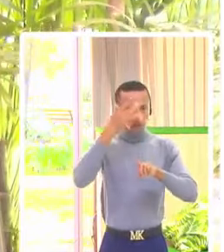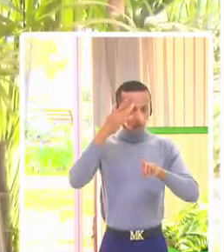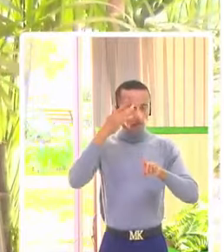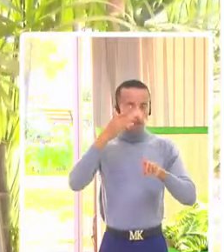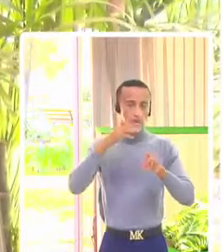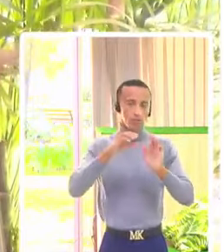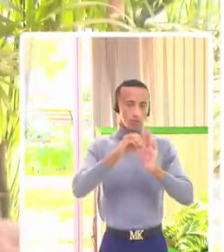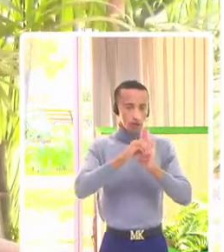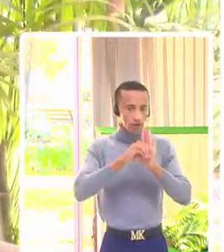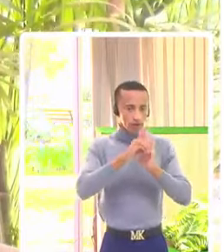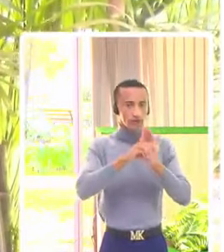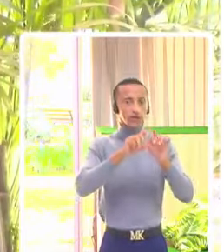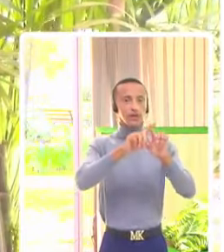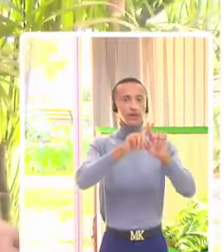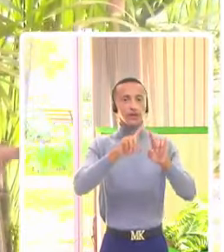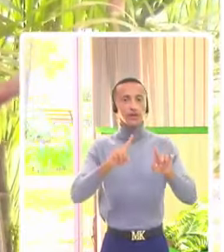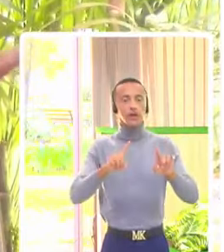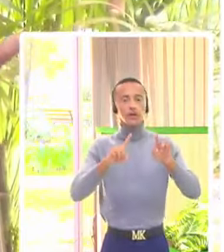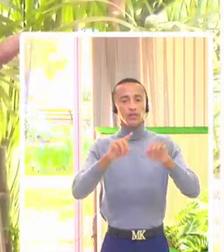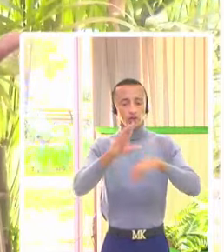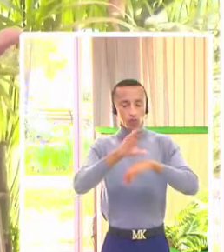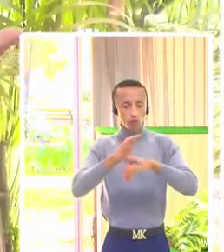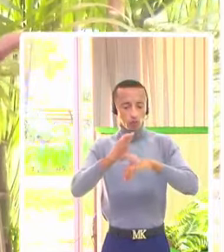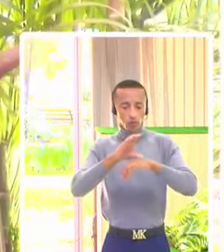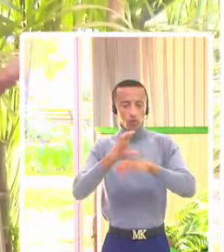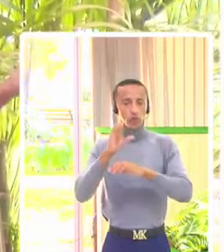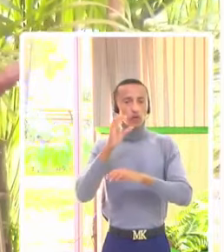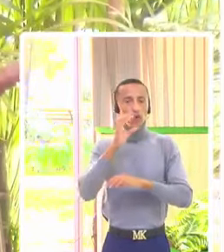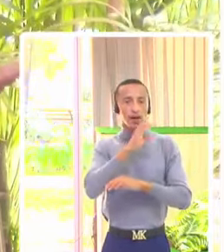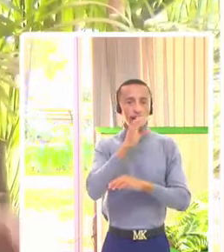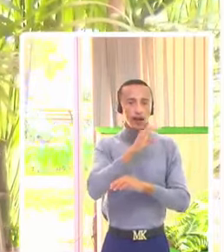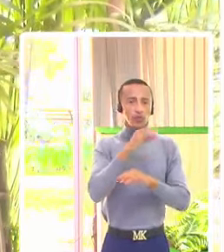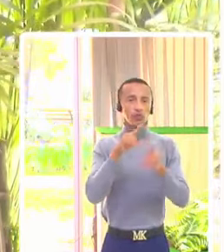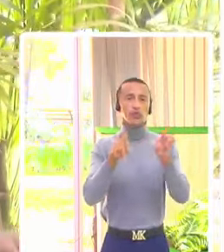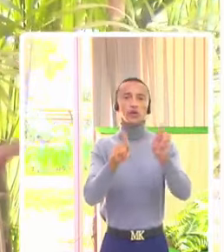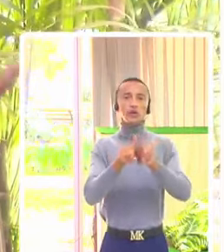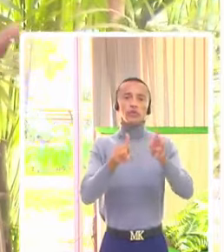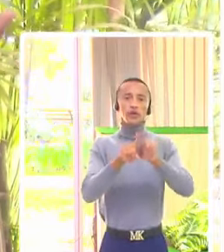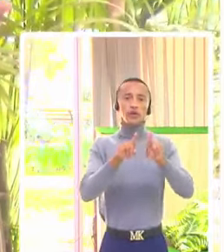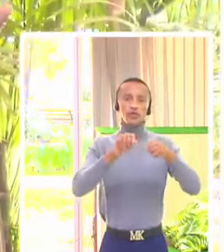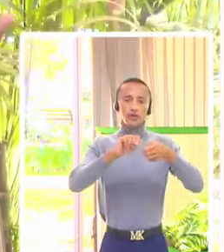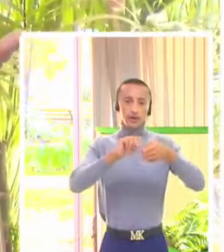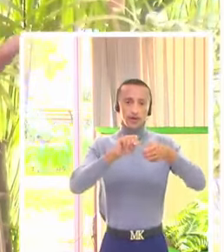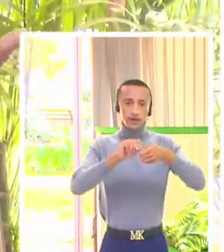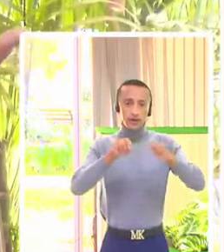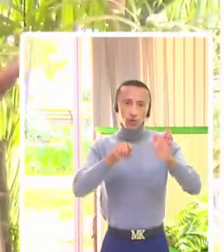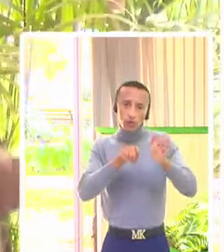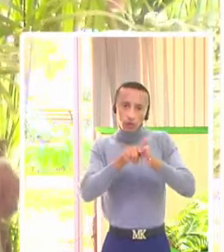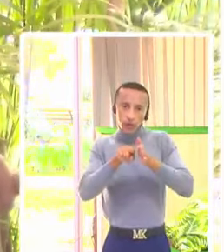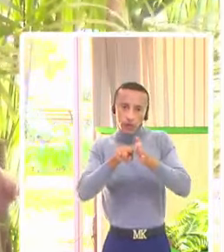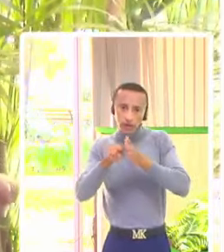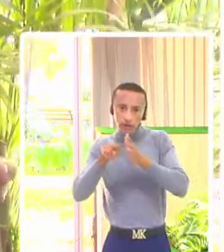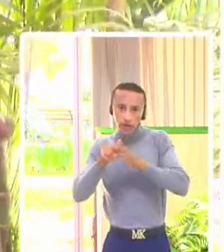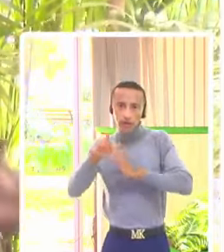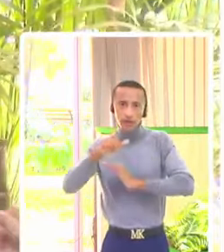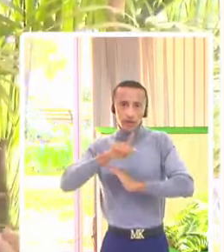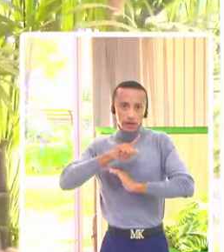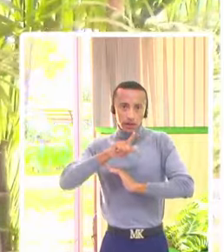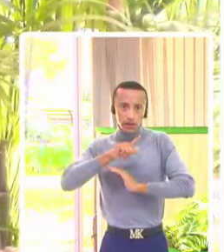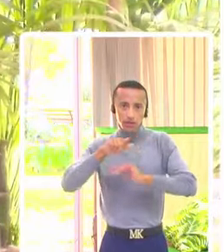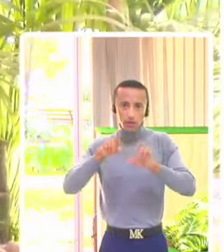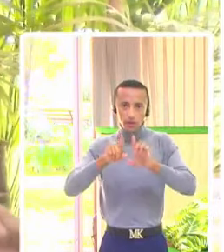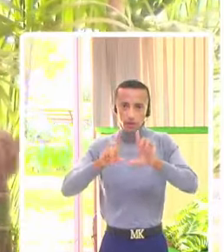we have research, we have a journal, we do